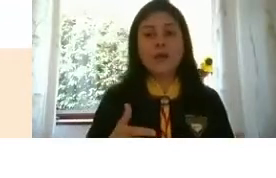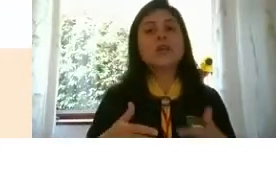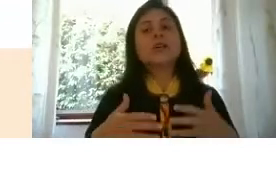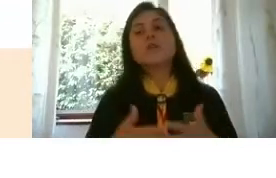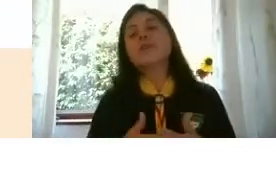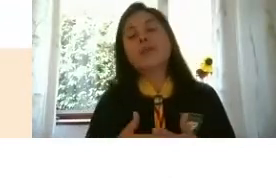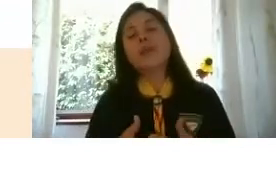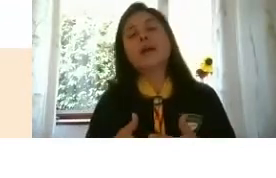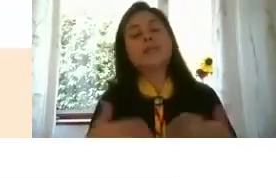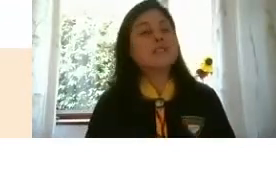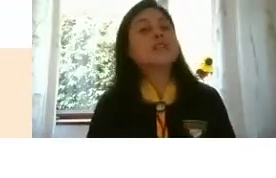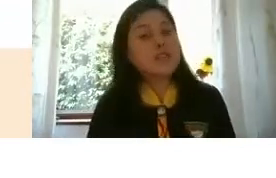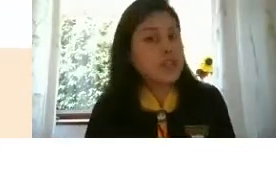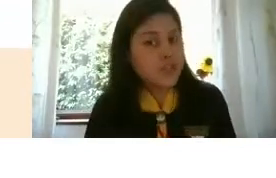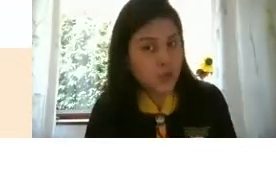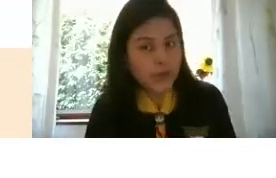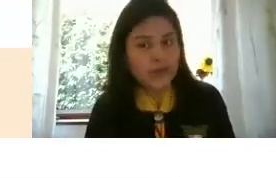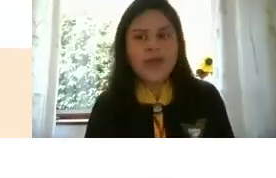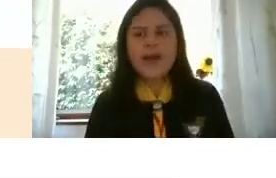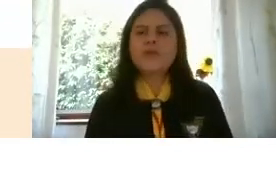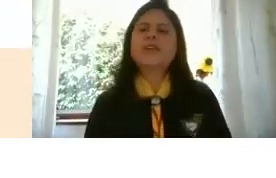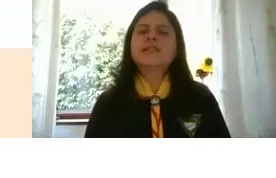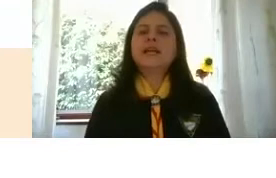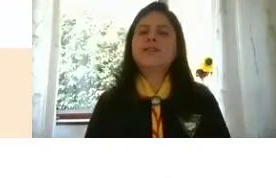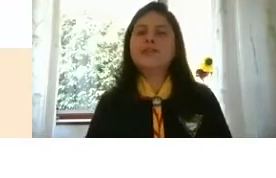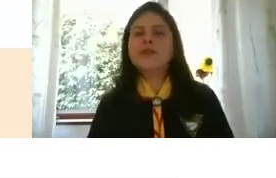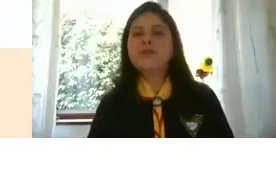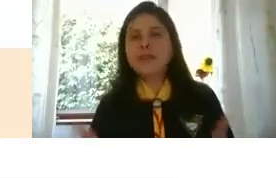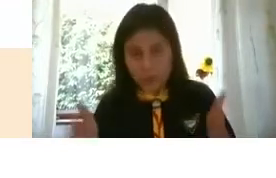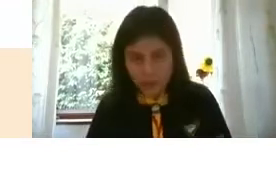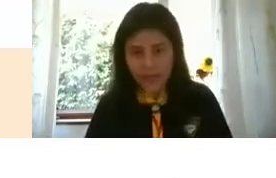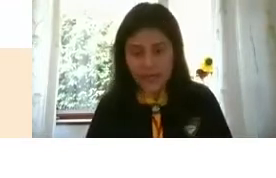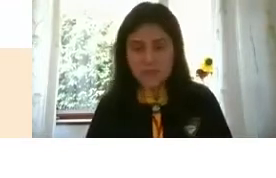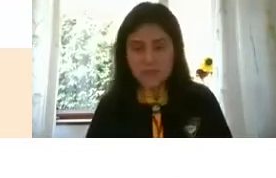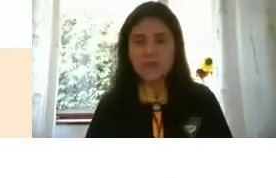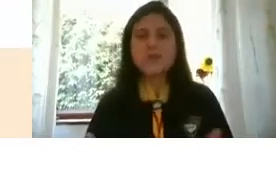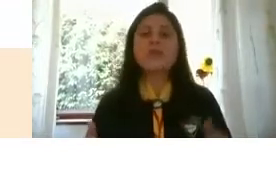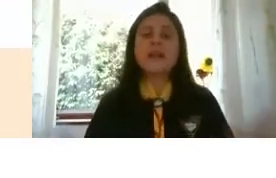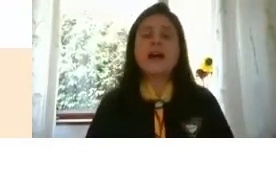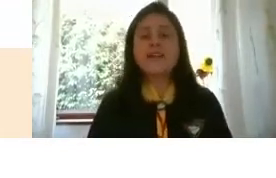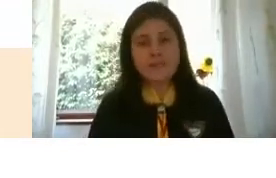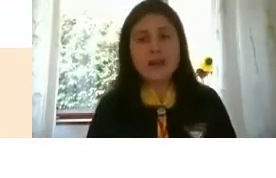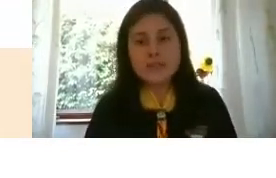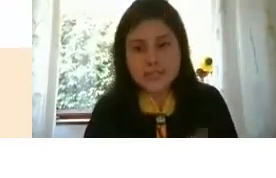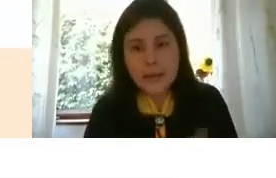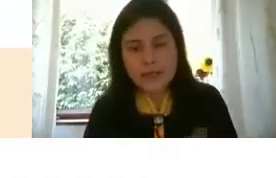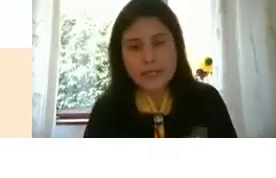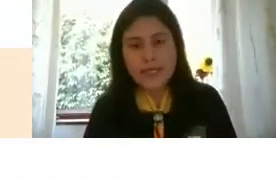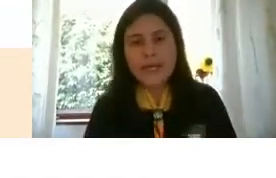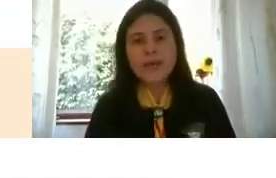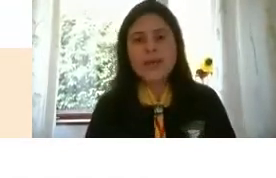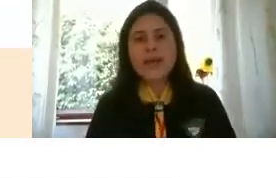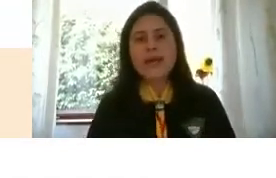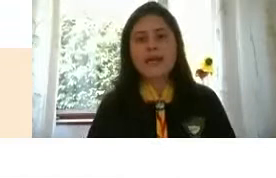language, something that perhaps an institution is doing. I'm gonna tell you from the UK something that I found is happening